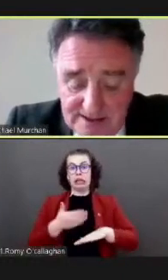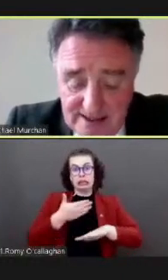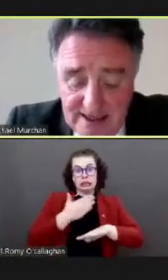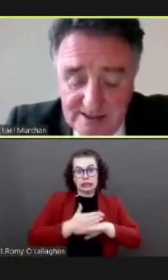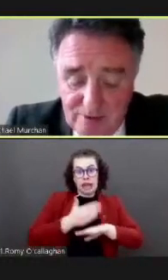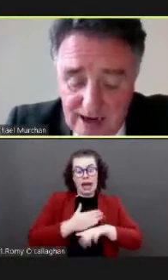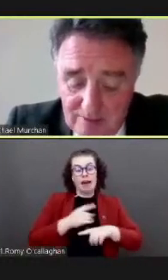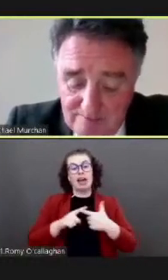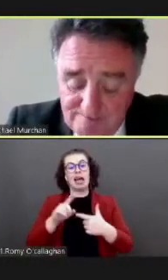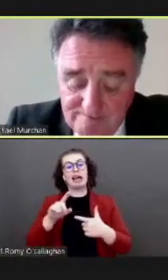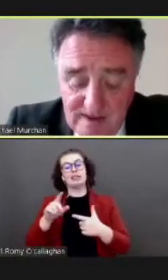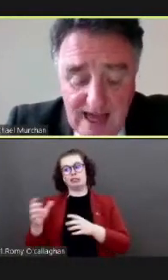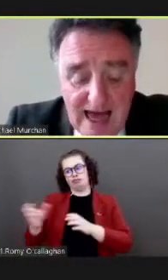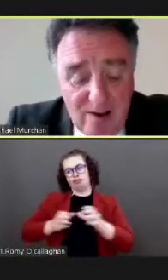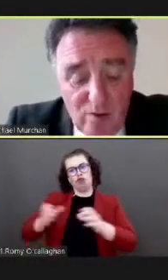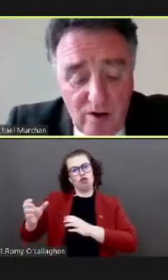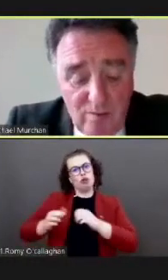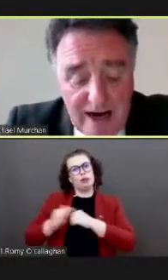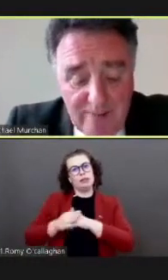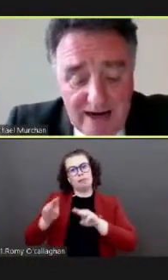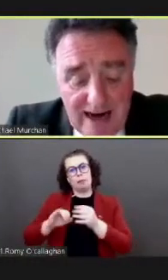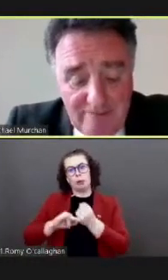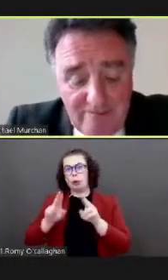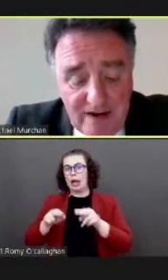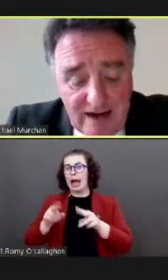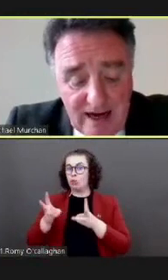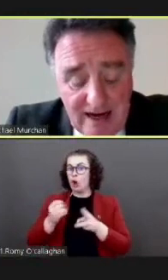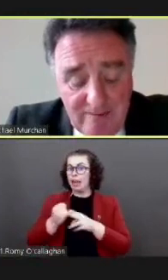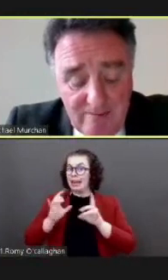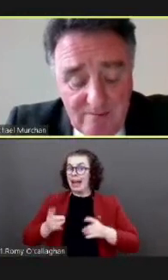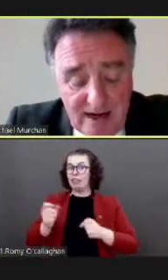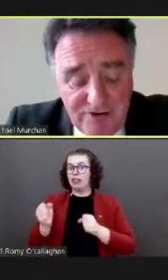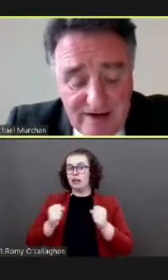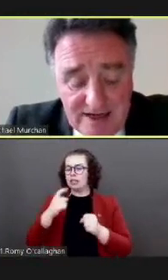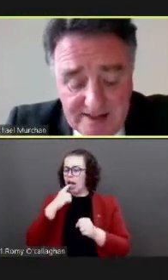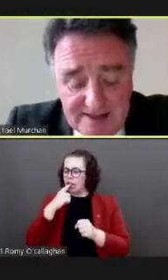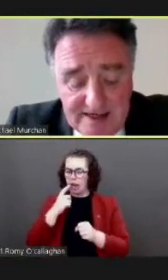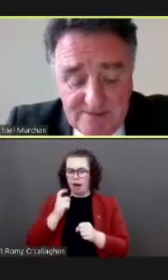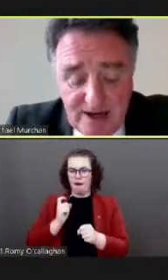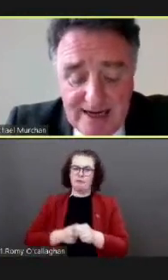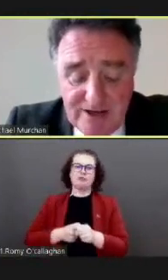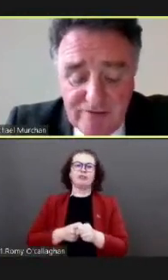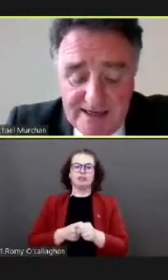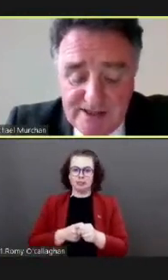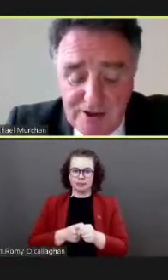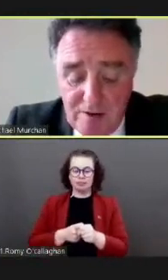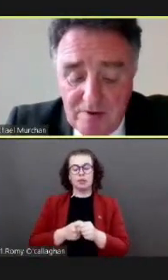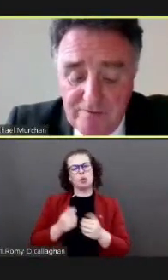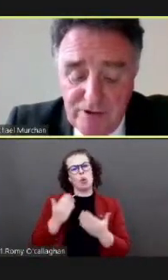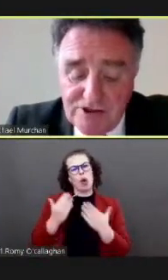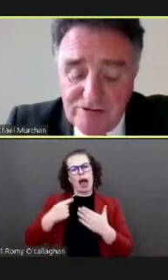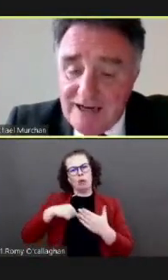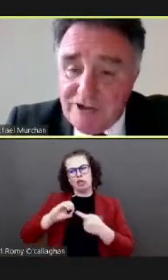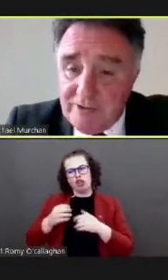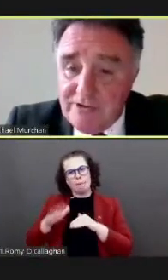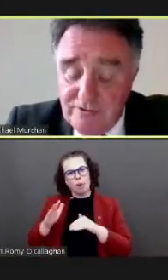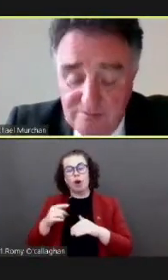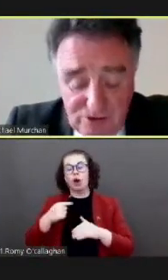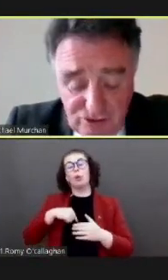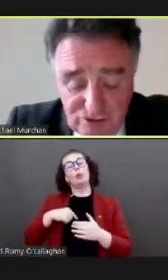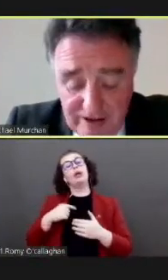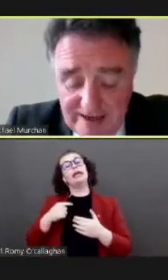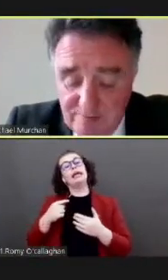health services is a problem. And one way we have addressed this is by increasing the number of nurse